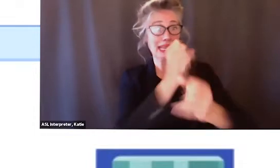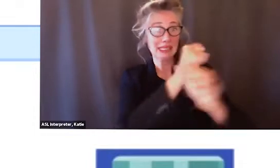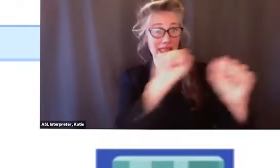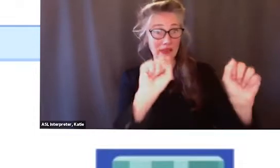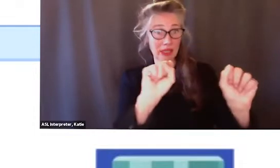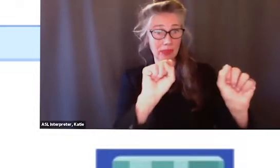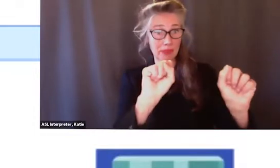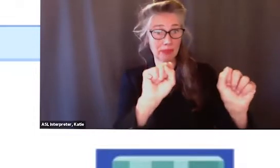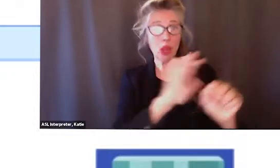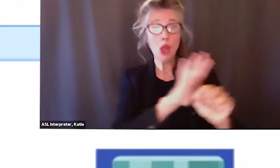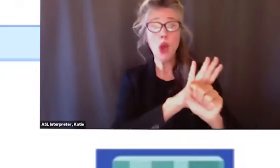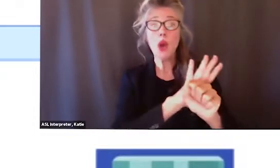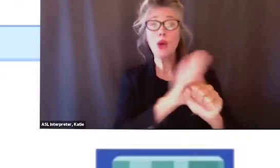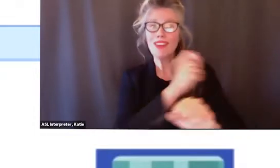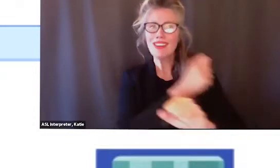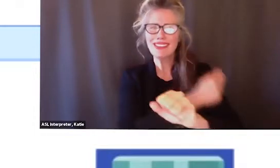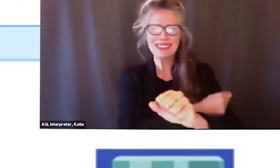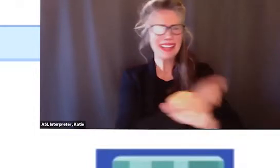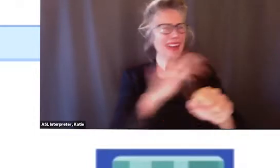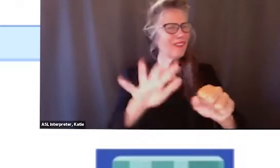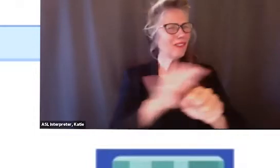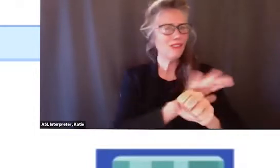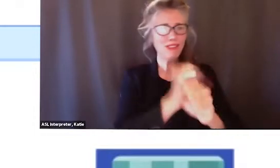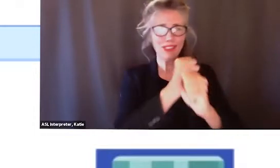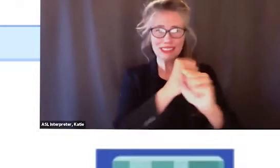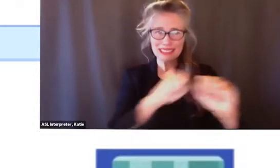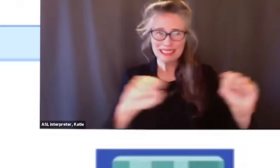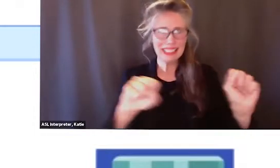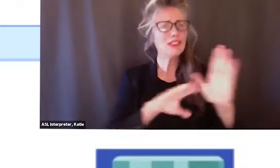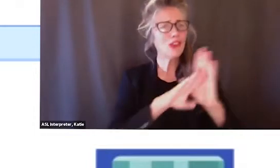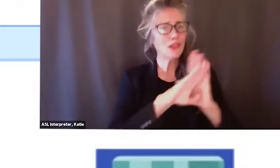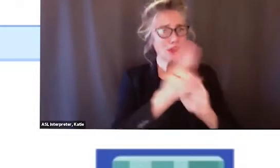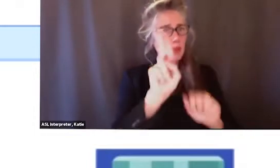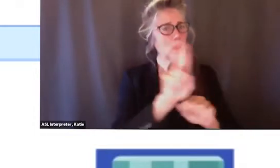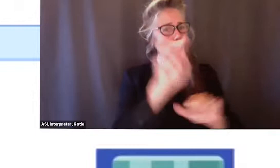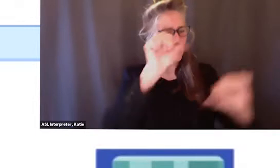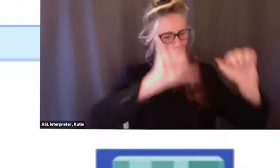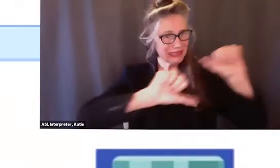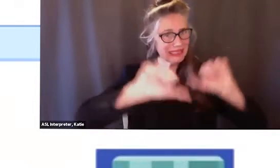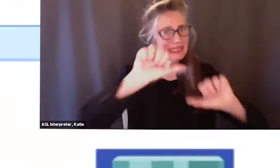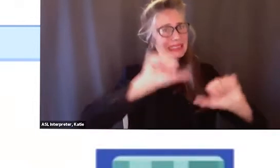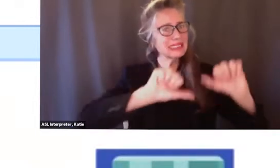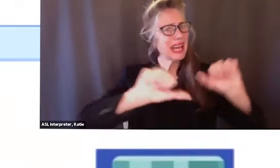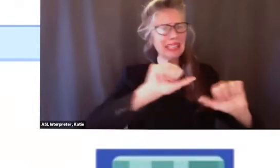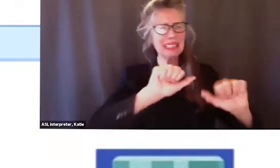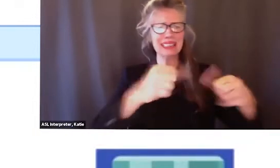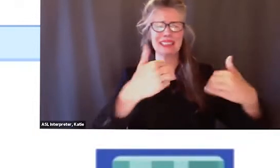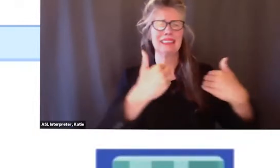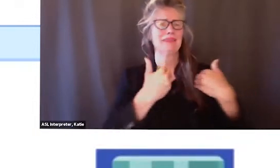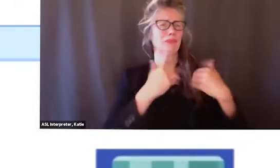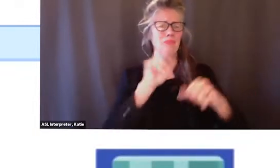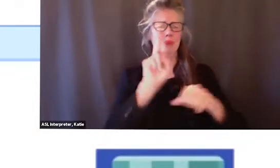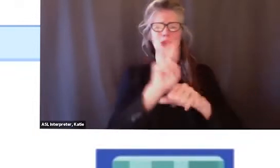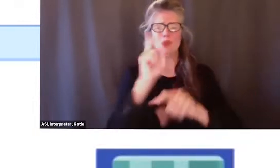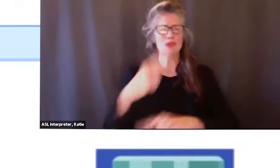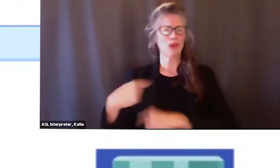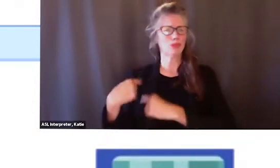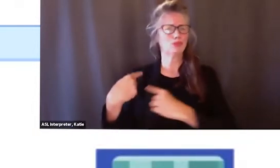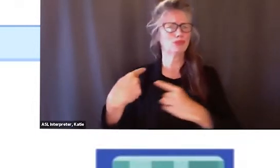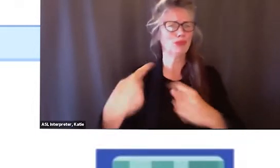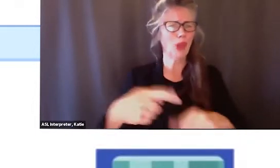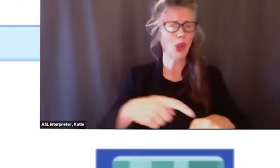COVID-19 vaccines have been developed using science that has been around for decades. These vaccines are